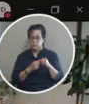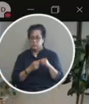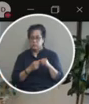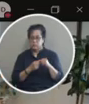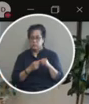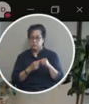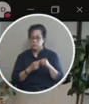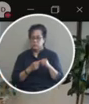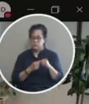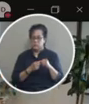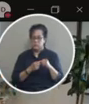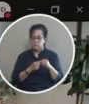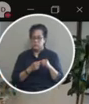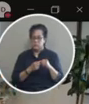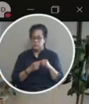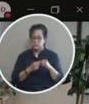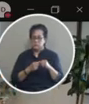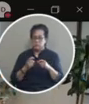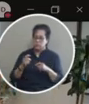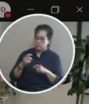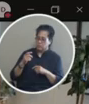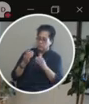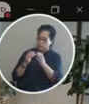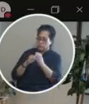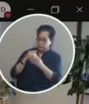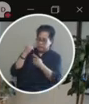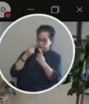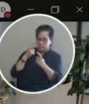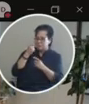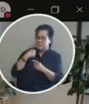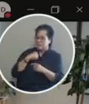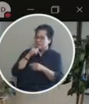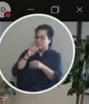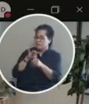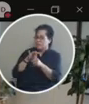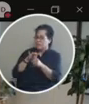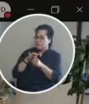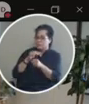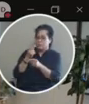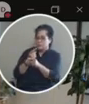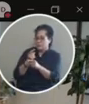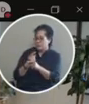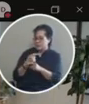Why reconsider the vote? Because I did not vote correctly.